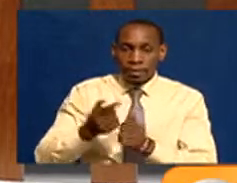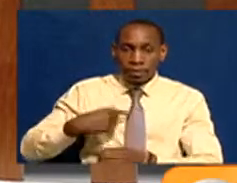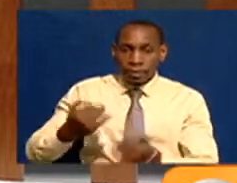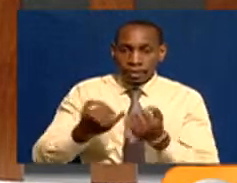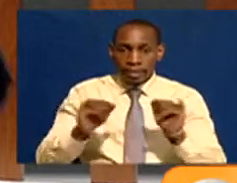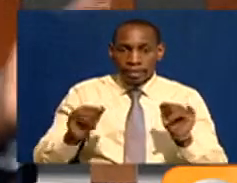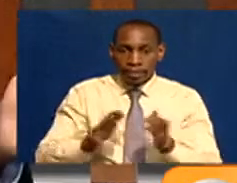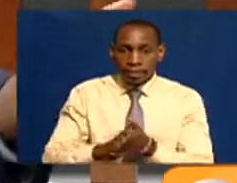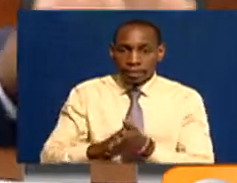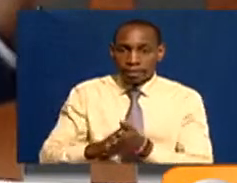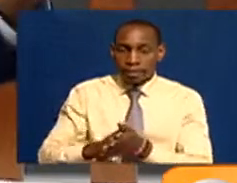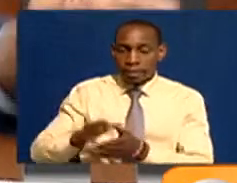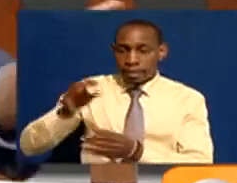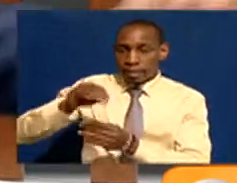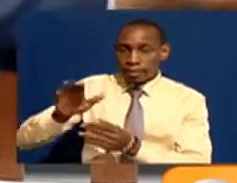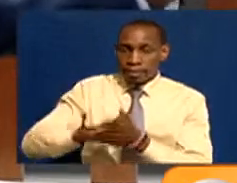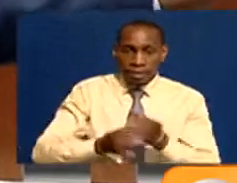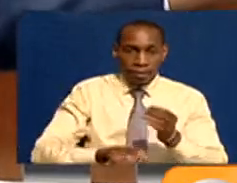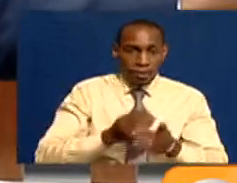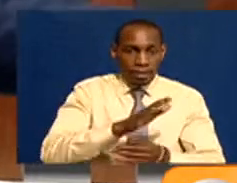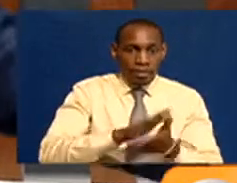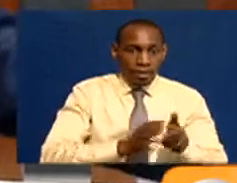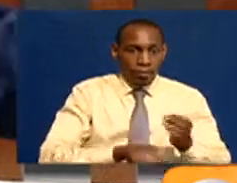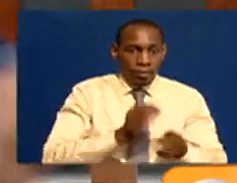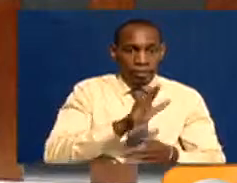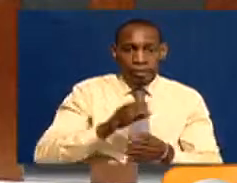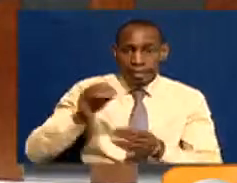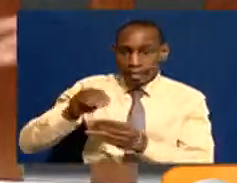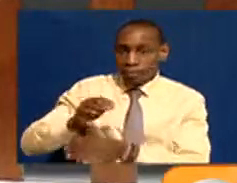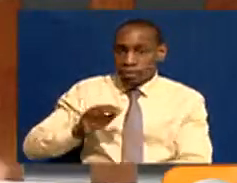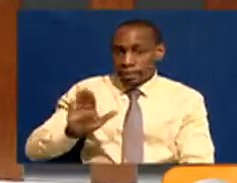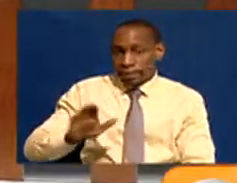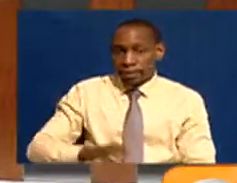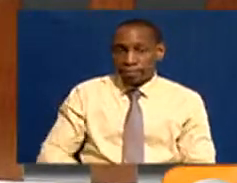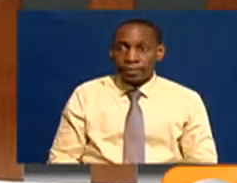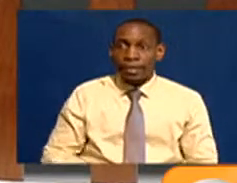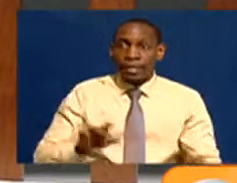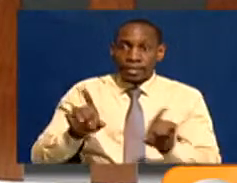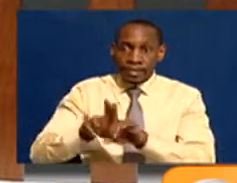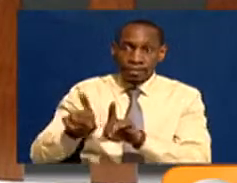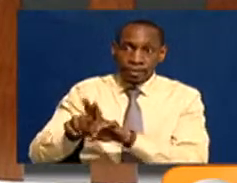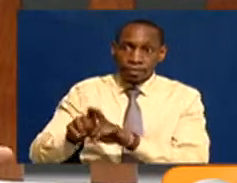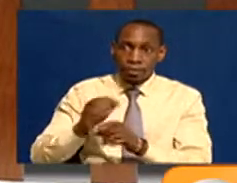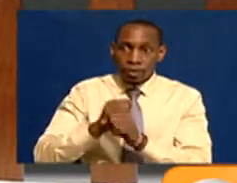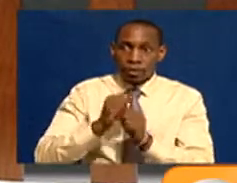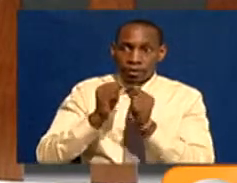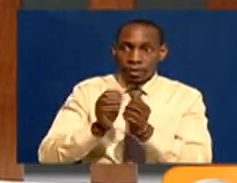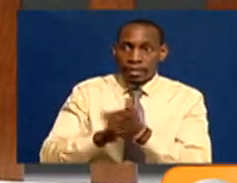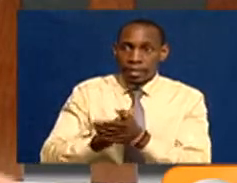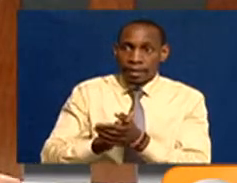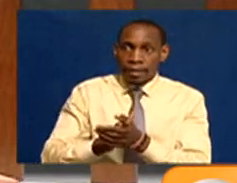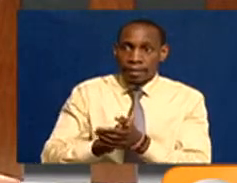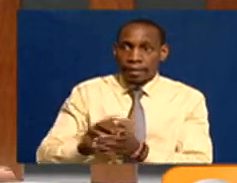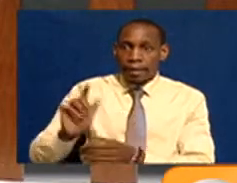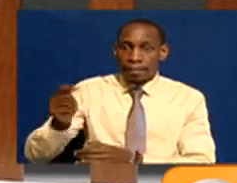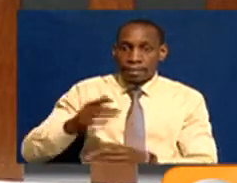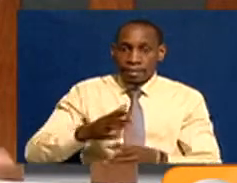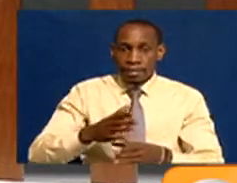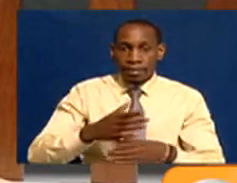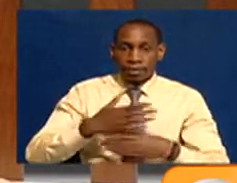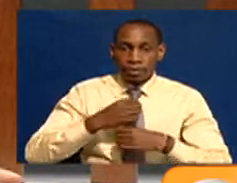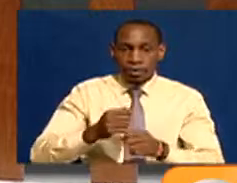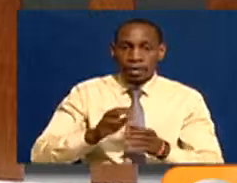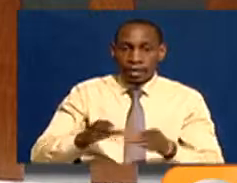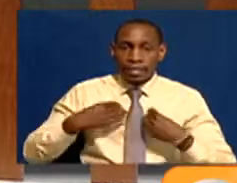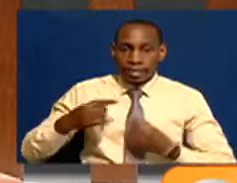My input is his output, his output is her input. And also, we are working with a guy who is confident enough to allow